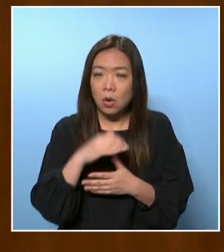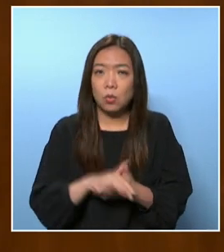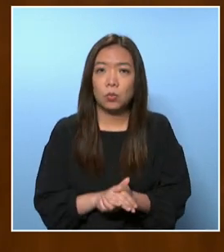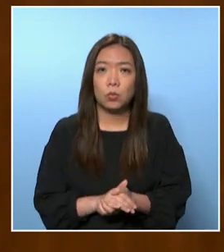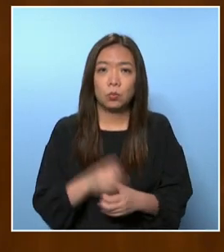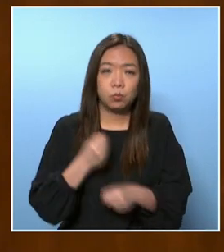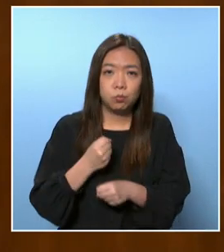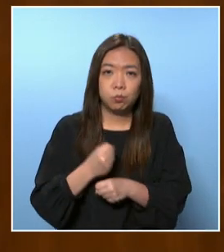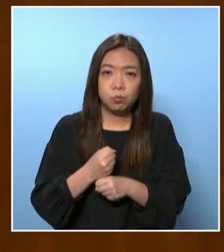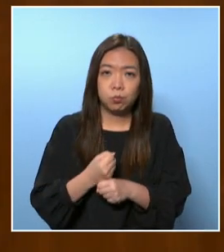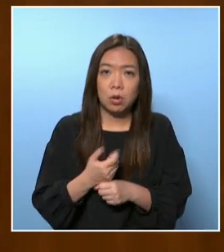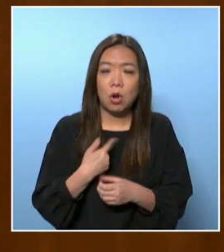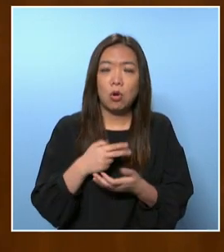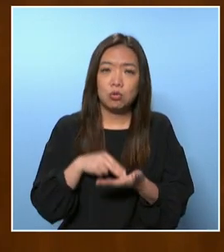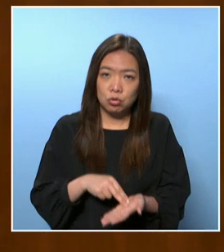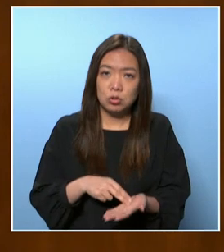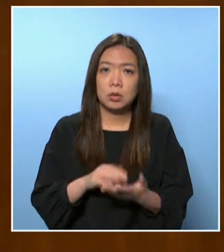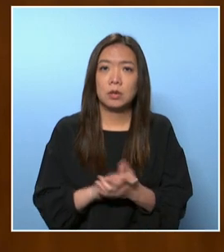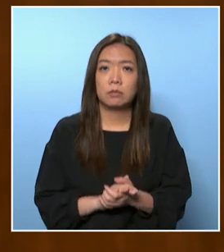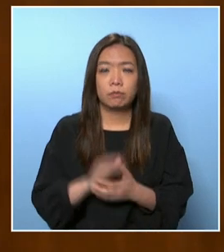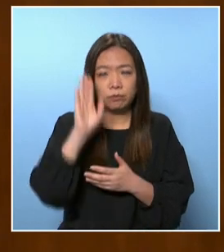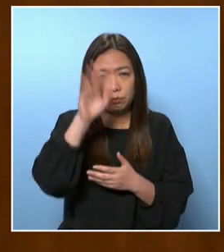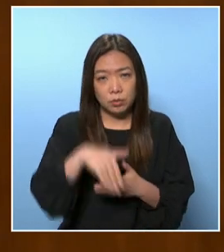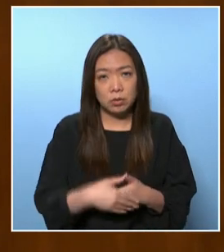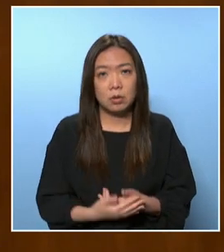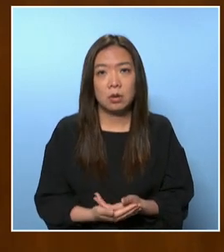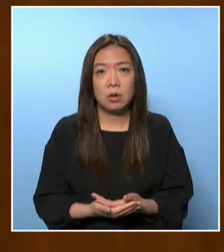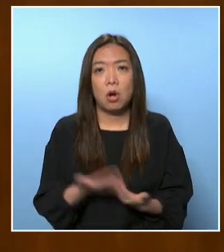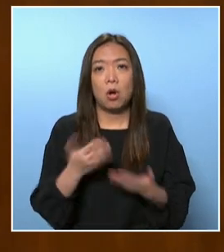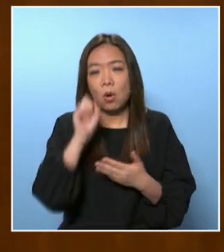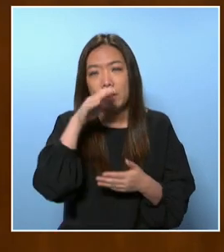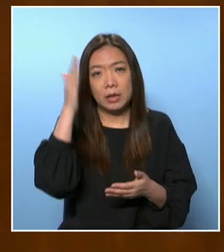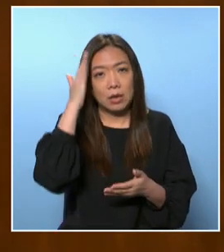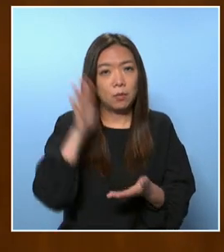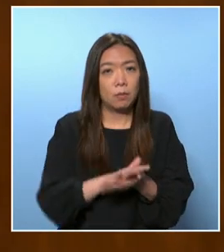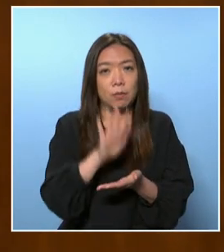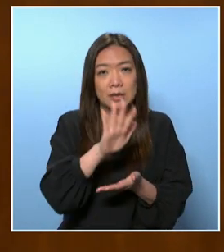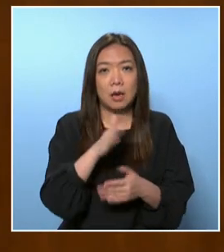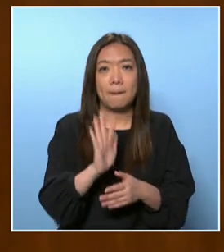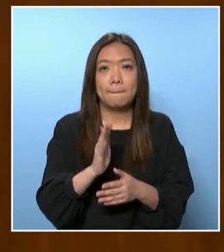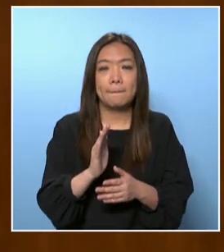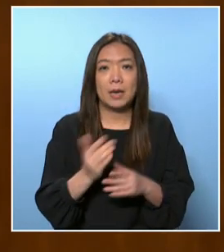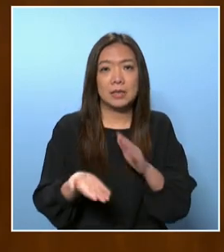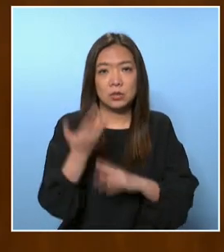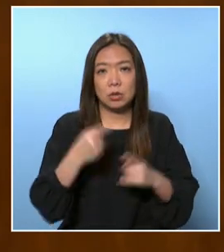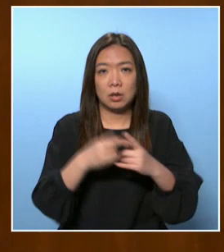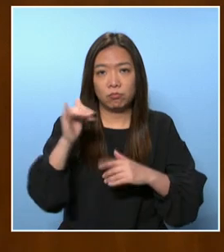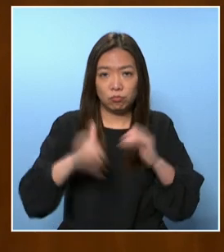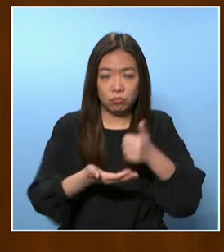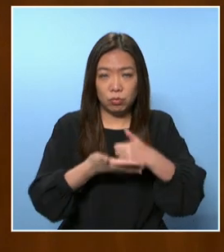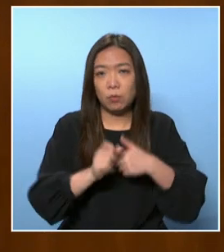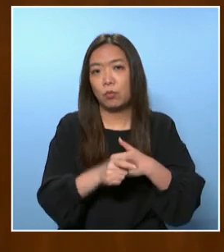I know that the hospital authority is working very hard to address the problem. But I can tell you that you will not get any